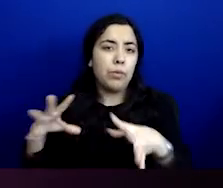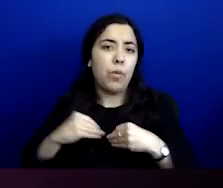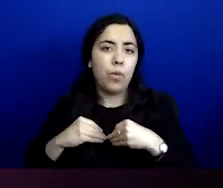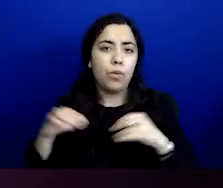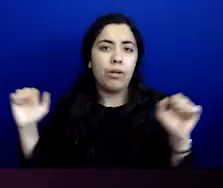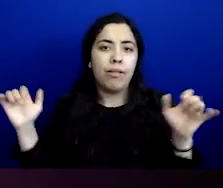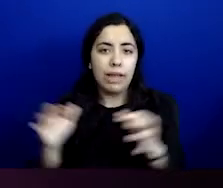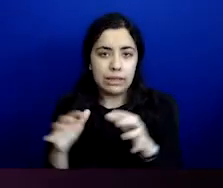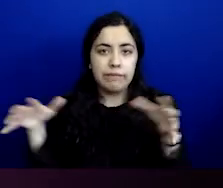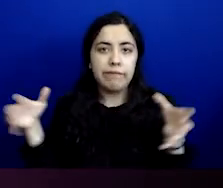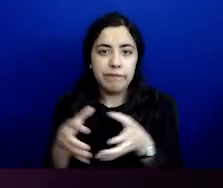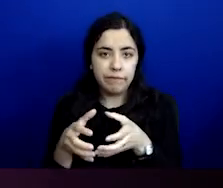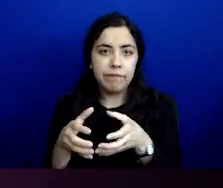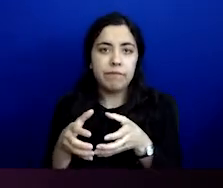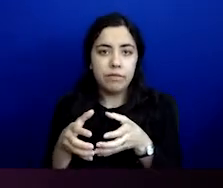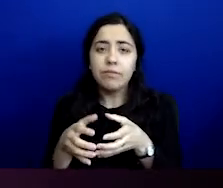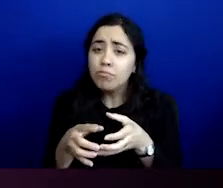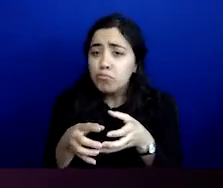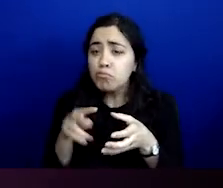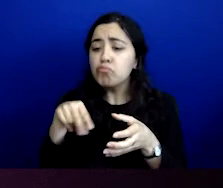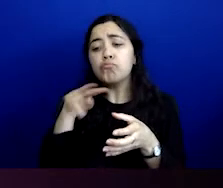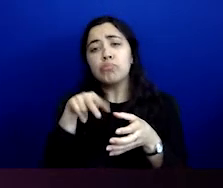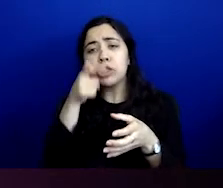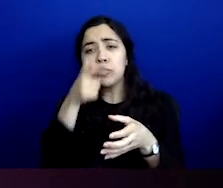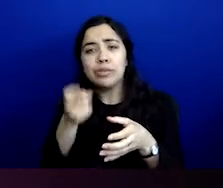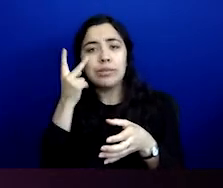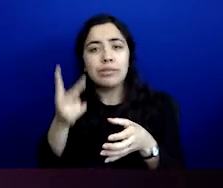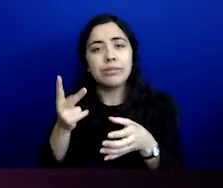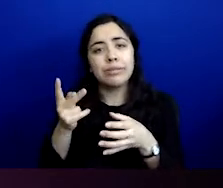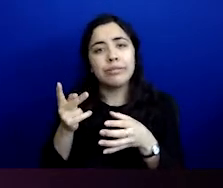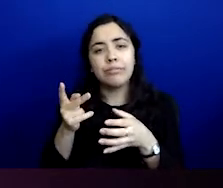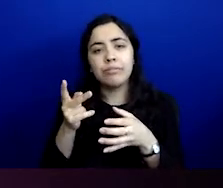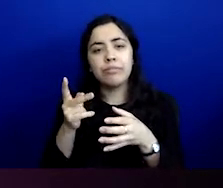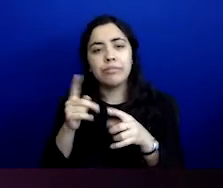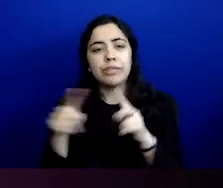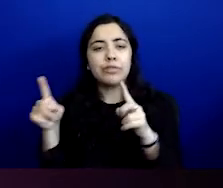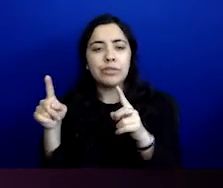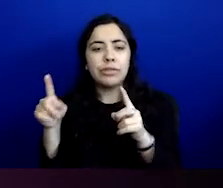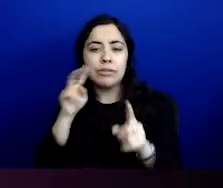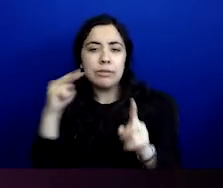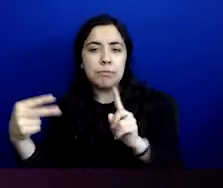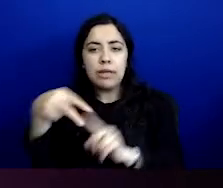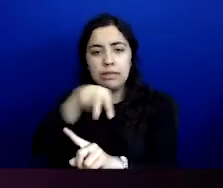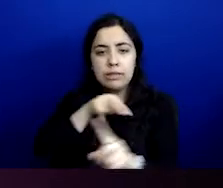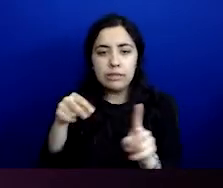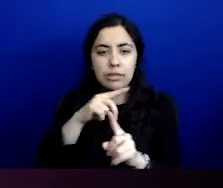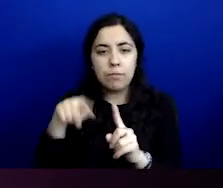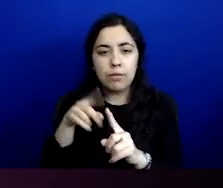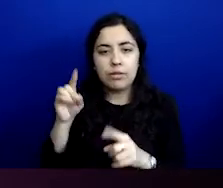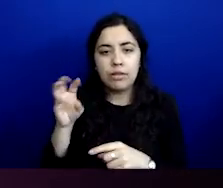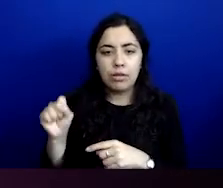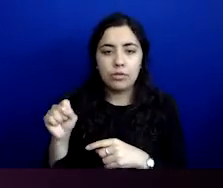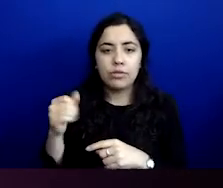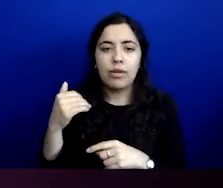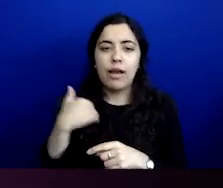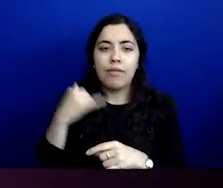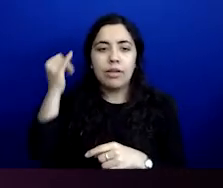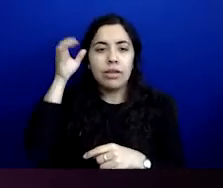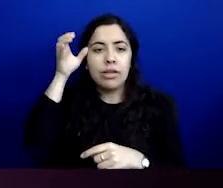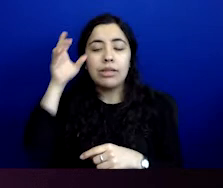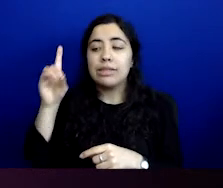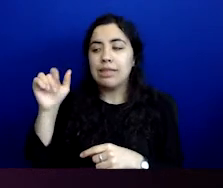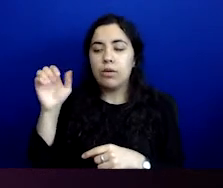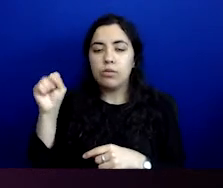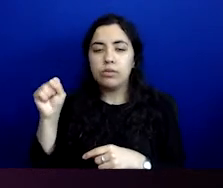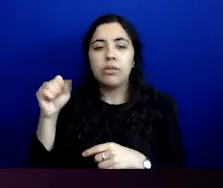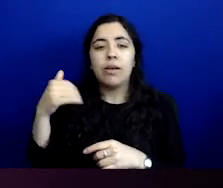collective, and it's pretty interesting seeing different spins on DAOs. You have this idea of tokenization of physical assets, which is